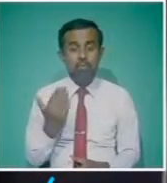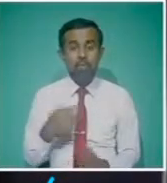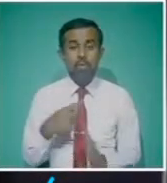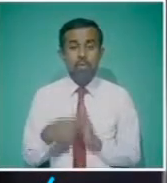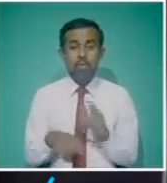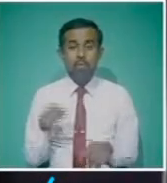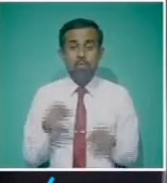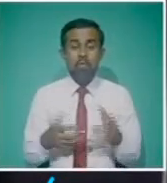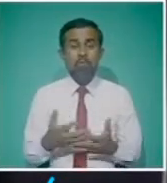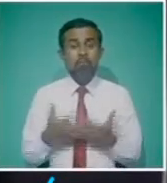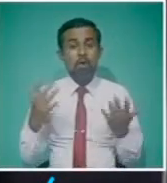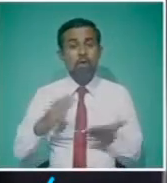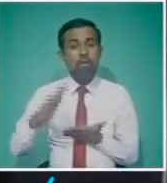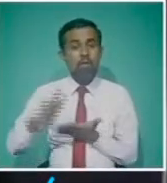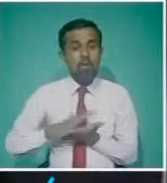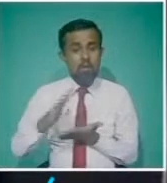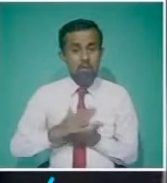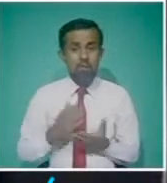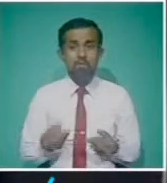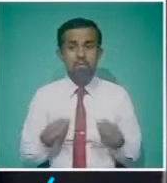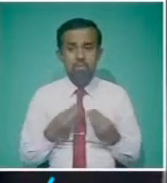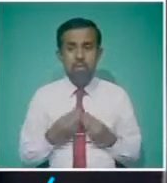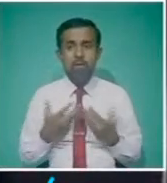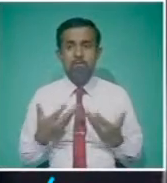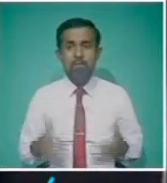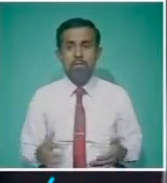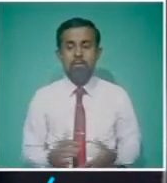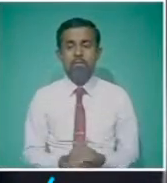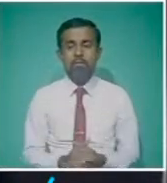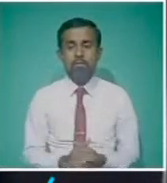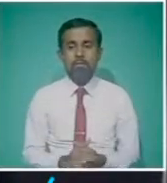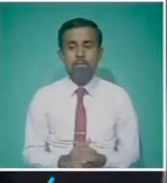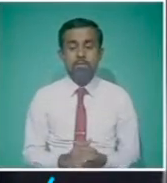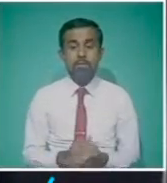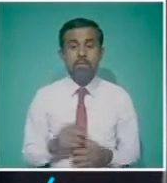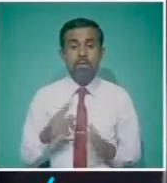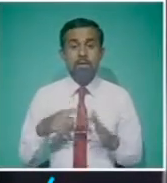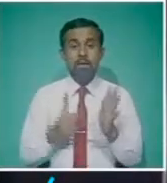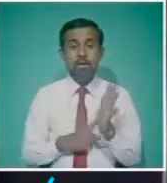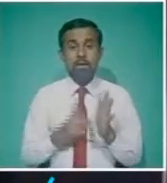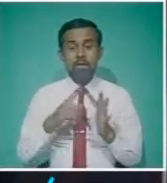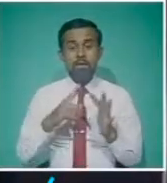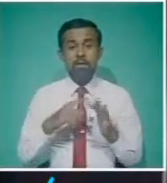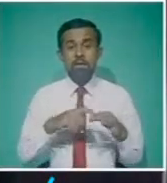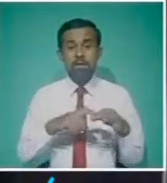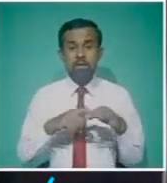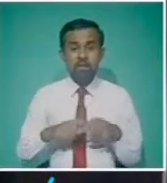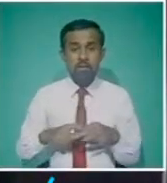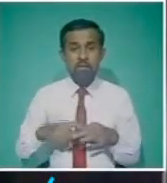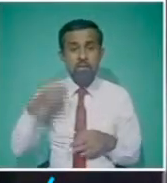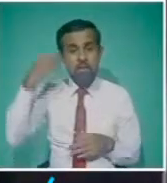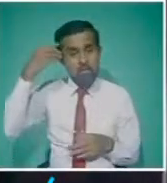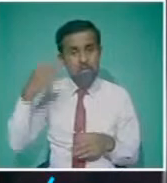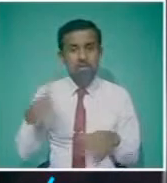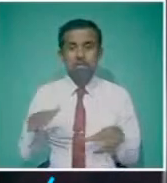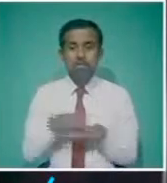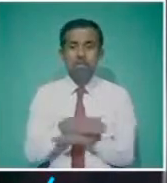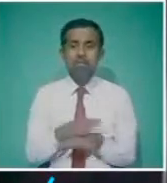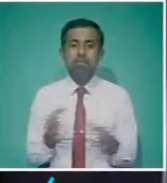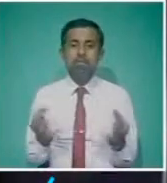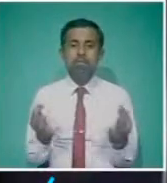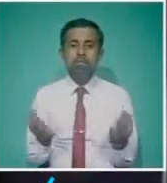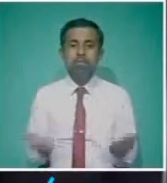May the Queen Elizabeth II rest in peace and achieve the supreme bliss of Nirvana. Thank